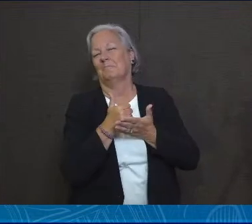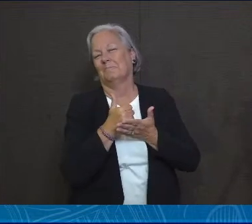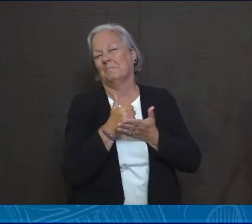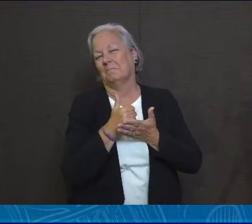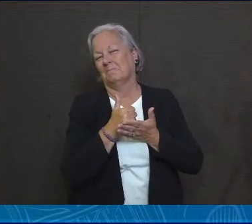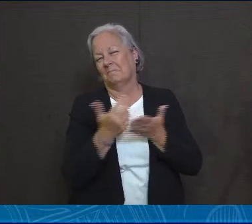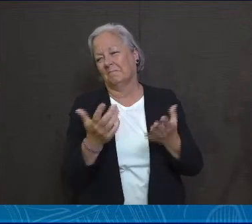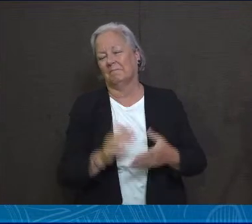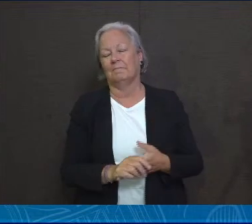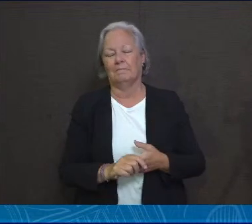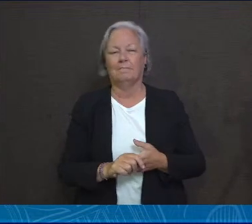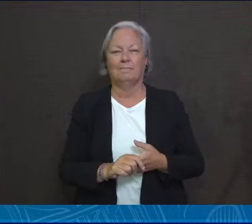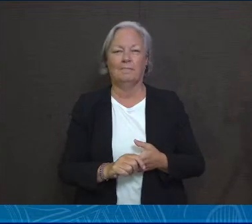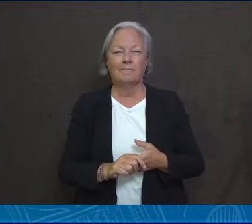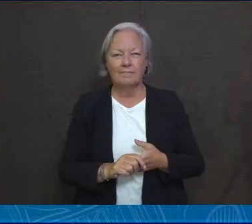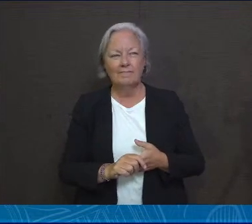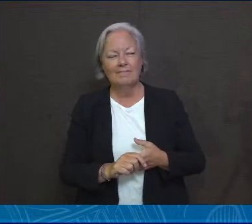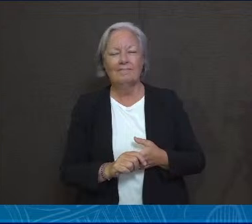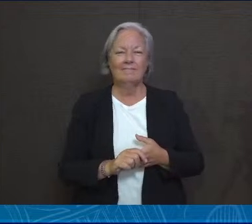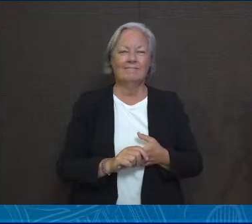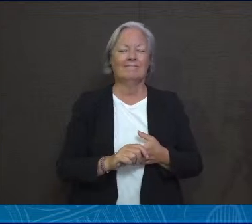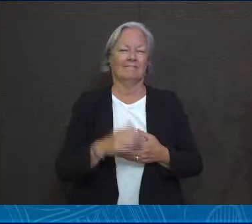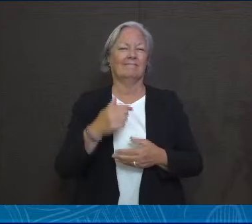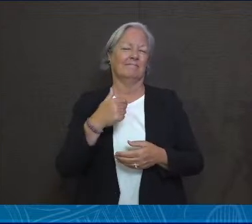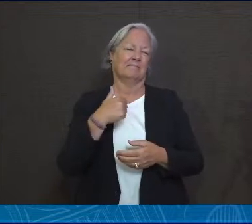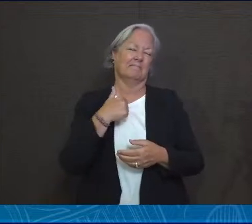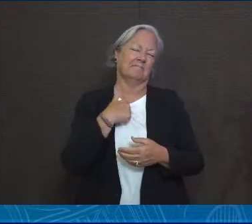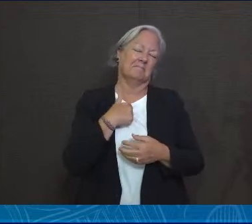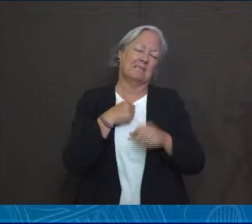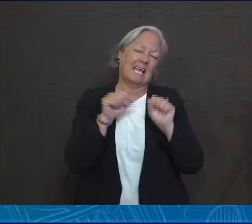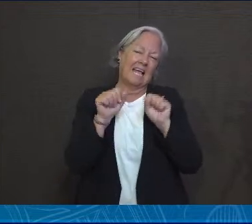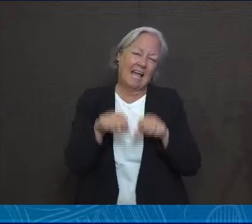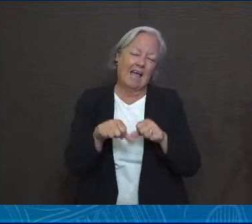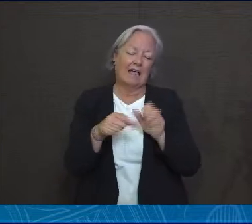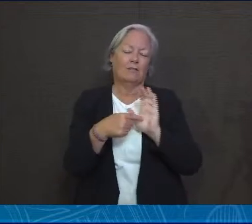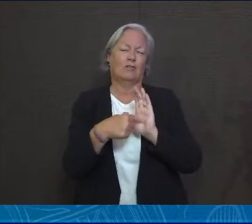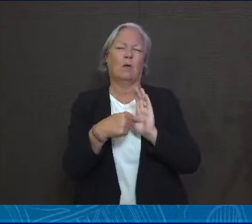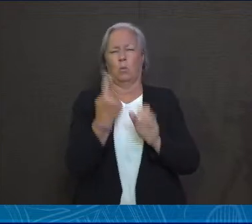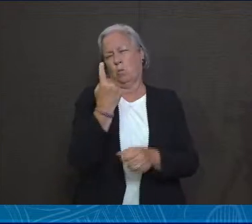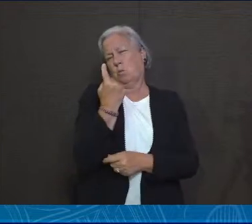obviously will have to rely on some science, but I can share a practical,